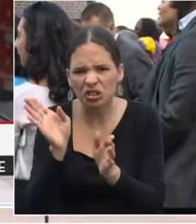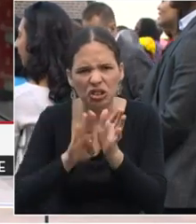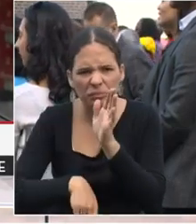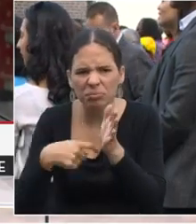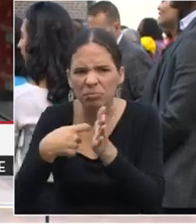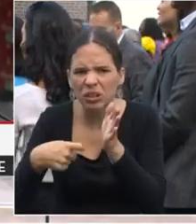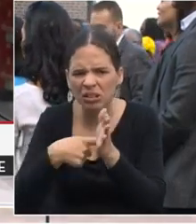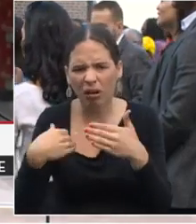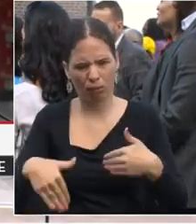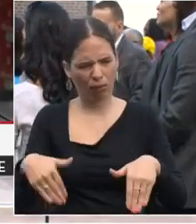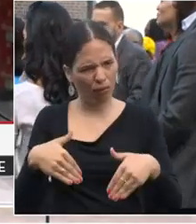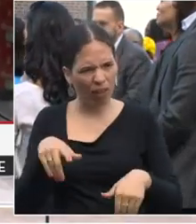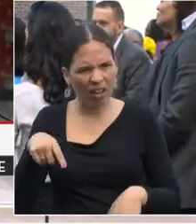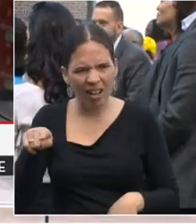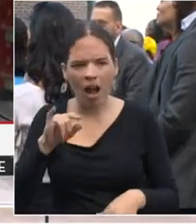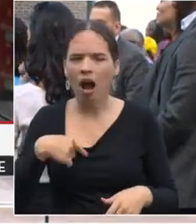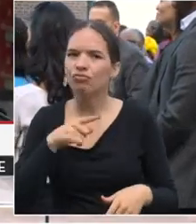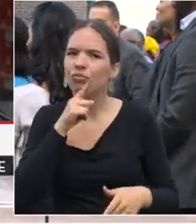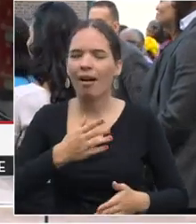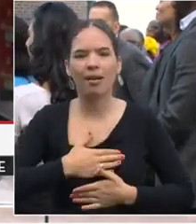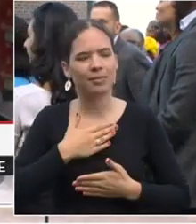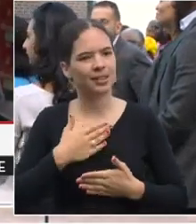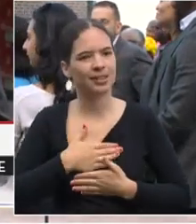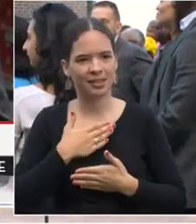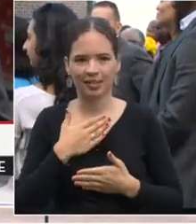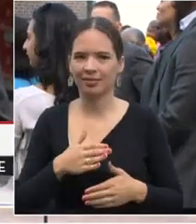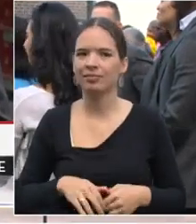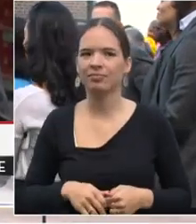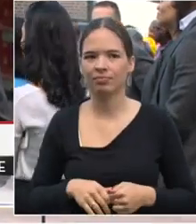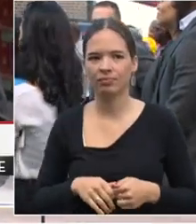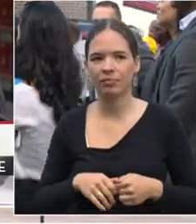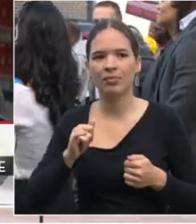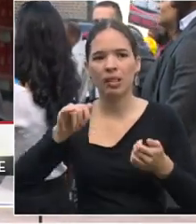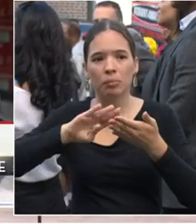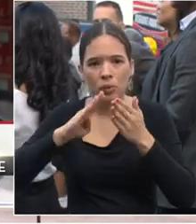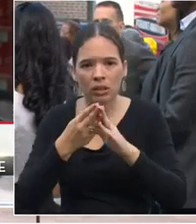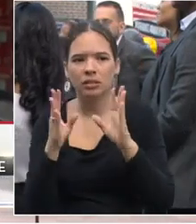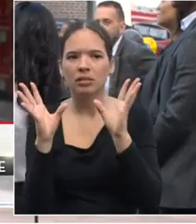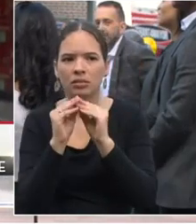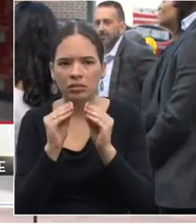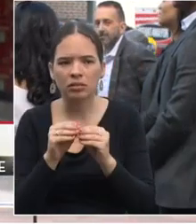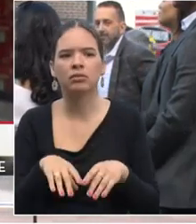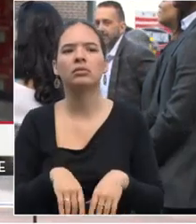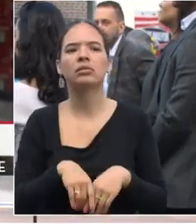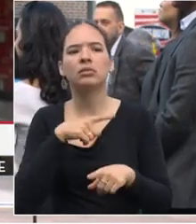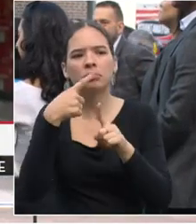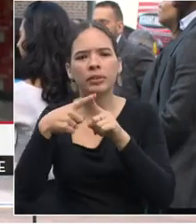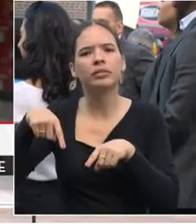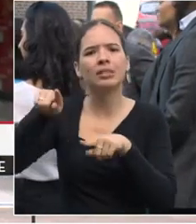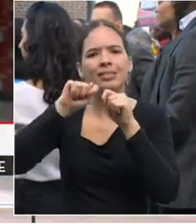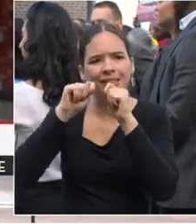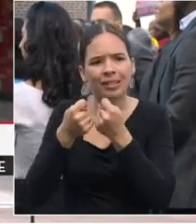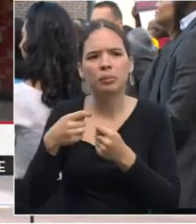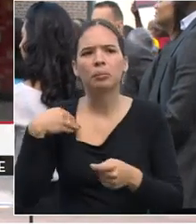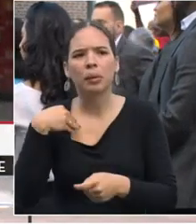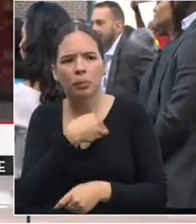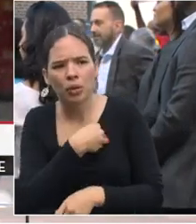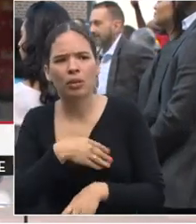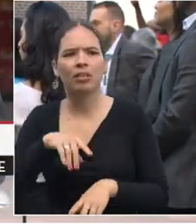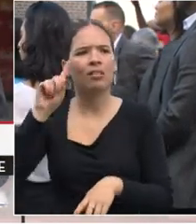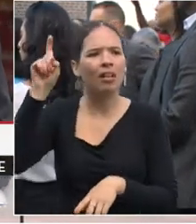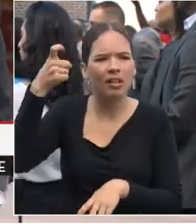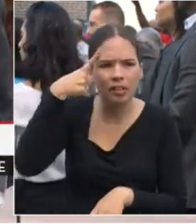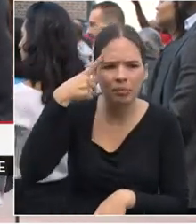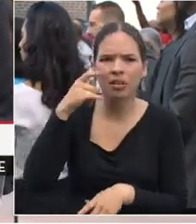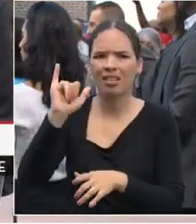And, you know, we talked about the community meetings, but there's also a lot of team members at DEMPED and in D.C. government who have helped us get this far. So the